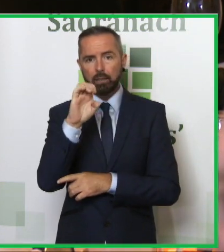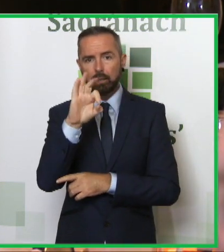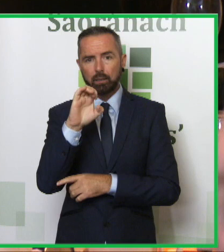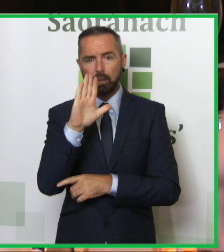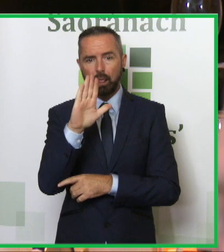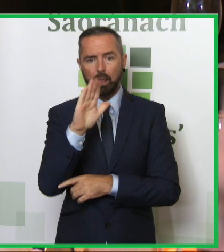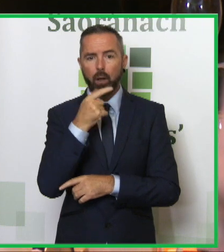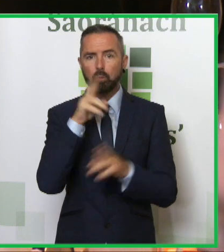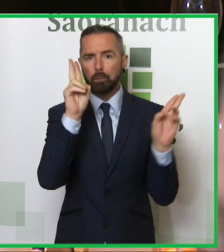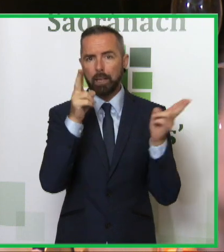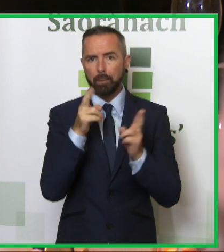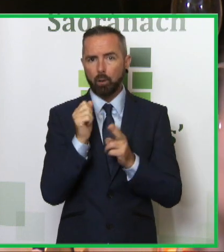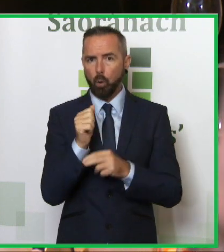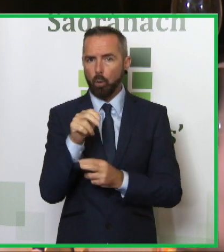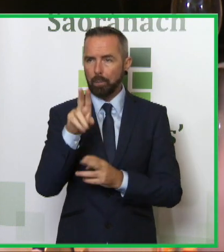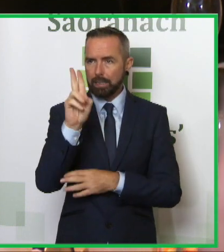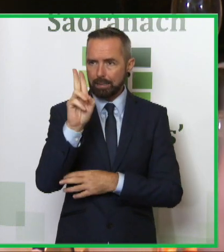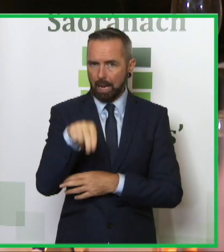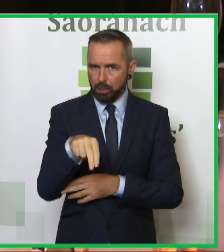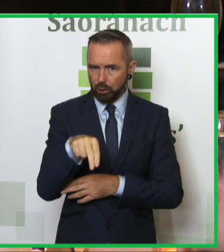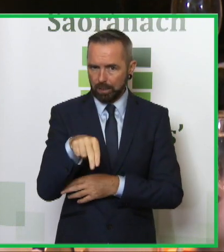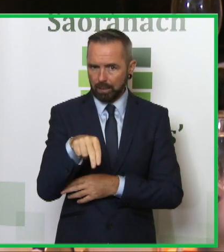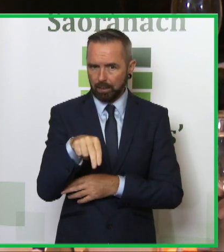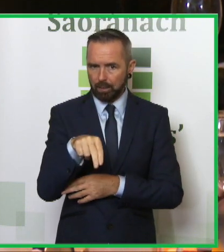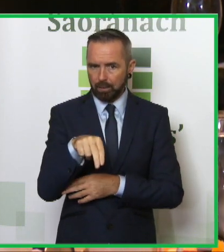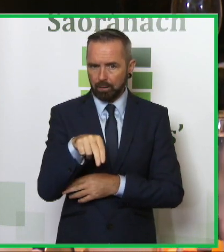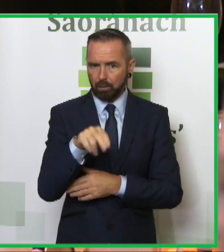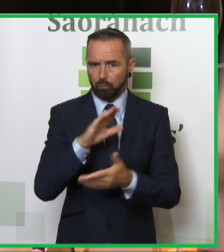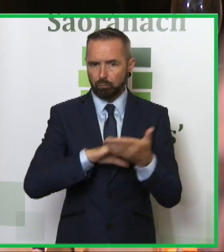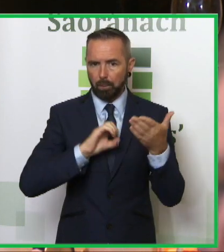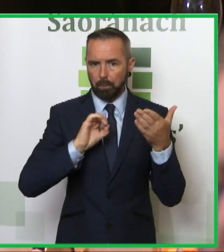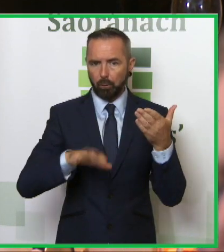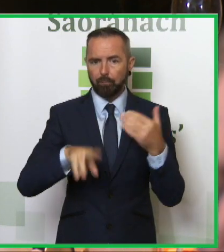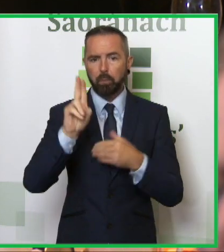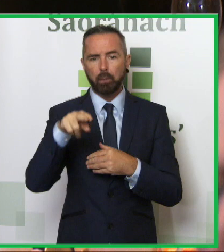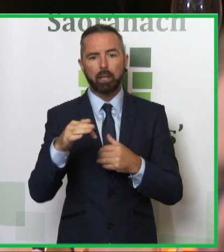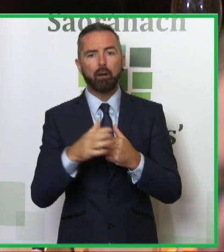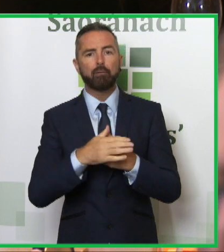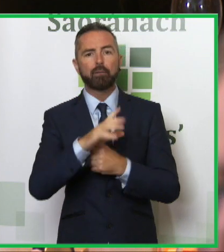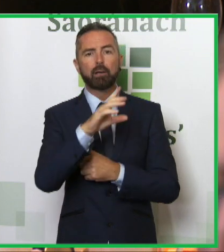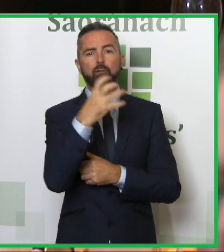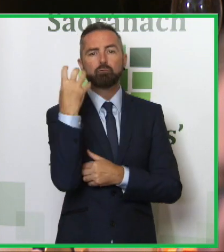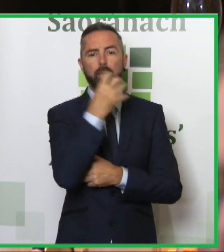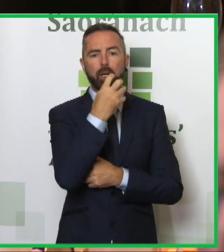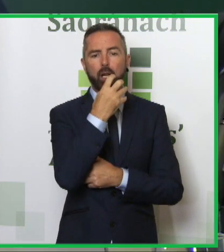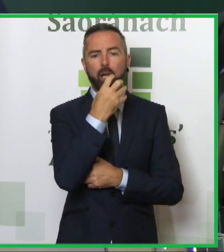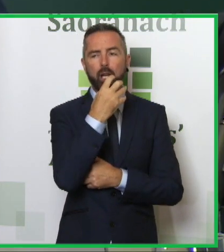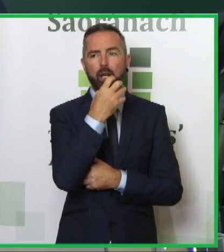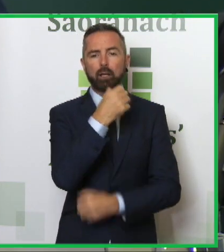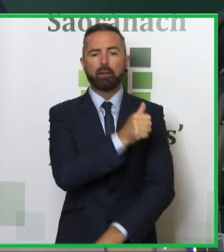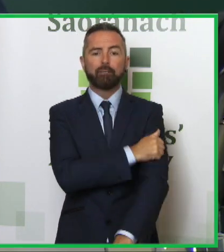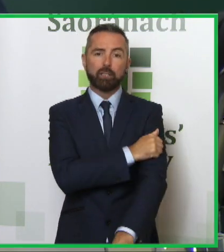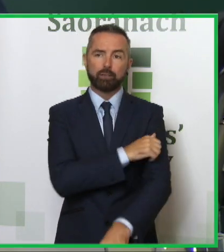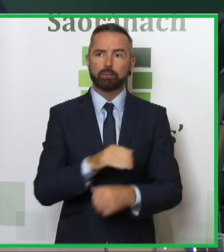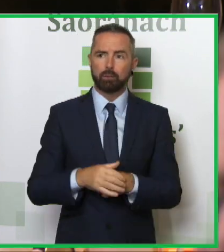or potentially, it's the word potential, I guess, potentially completely remove the possibility of criminal conviction. Yeah. So one